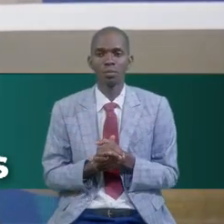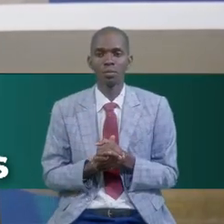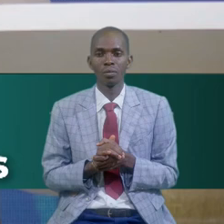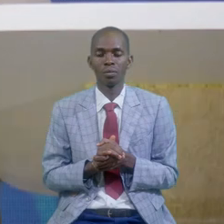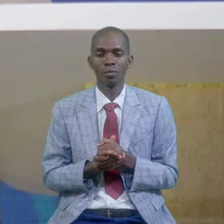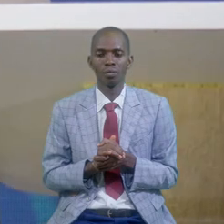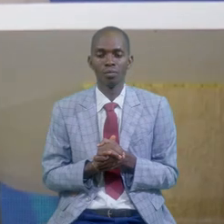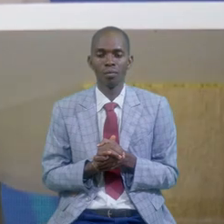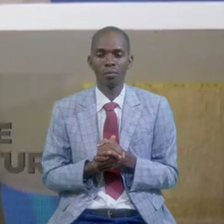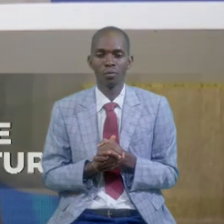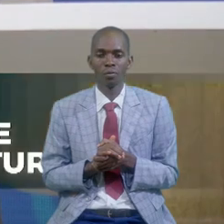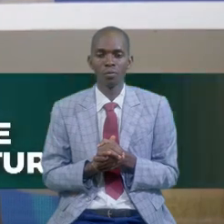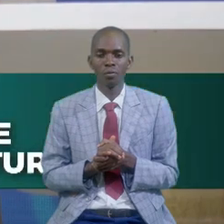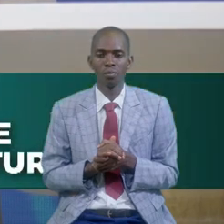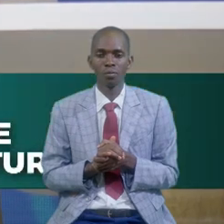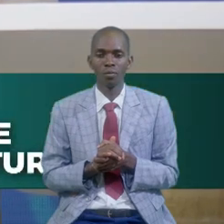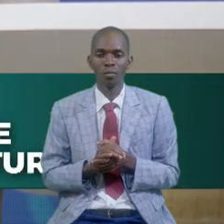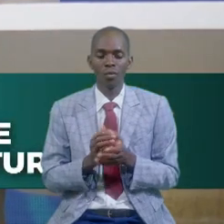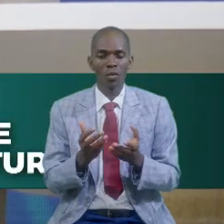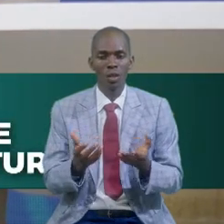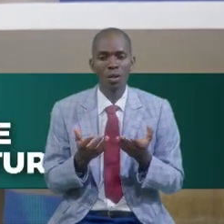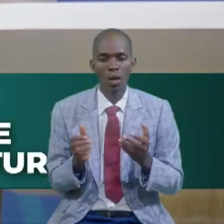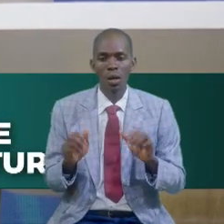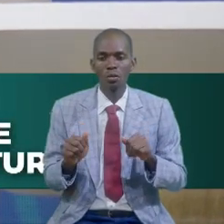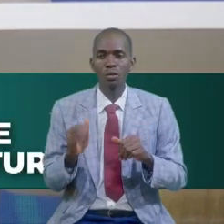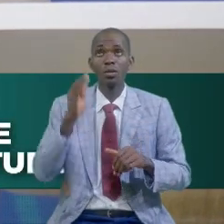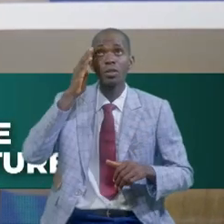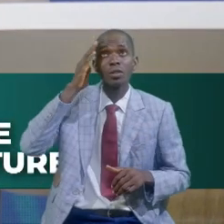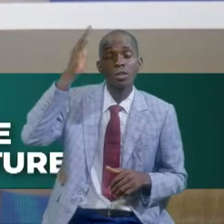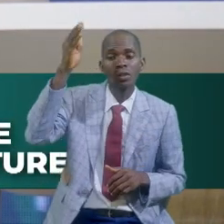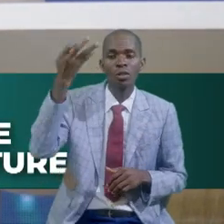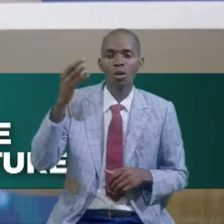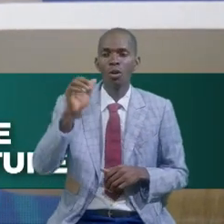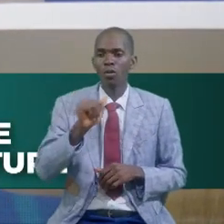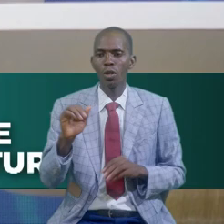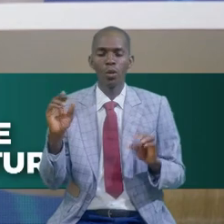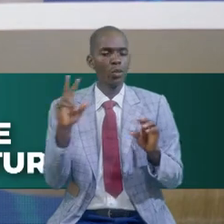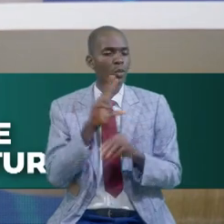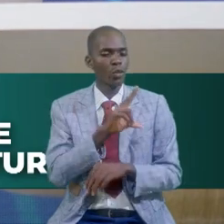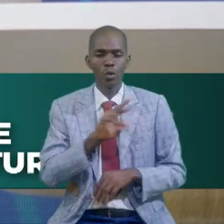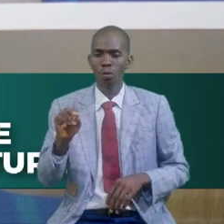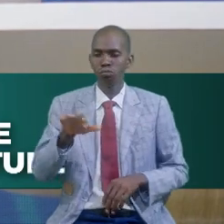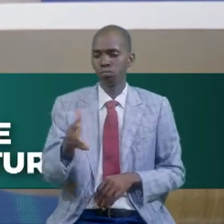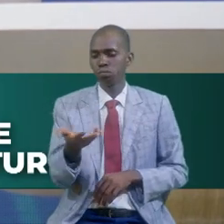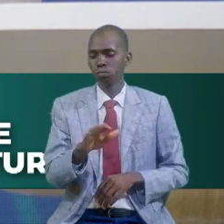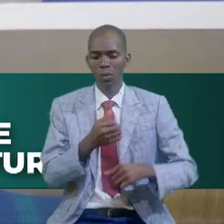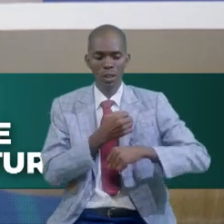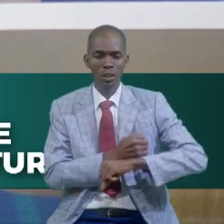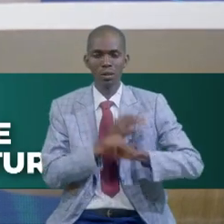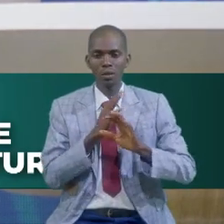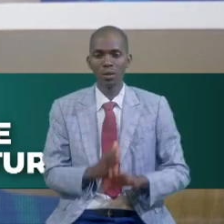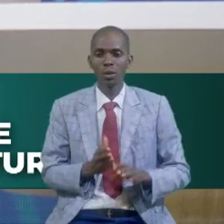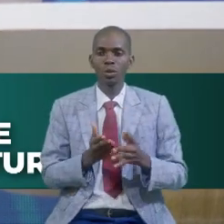desirable destiny of a no compromise defender through a no